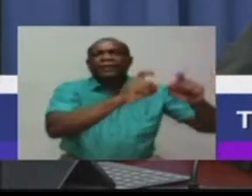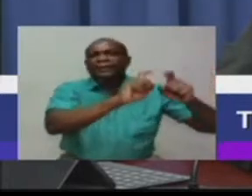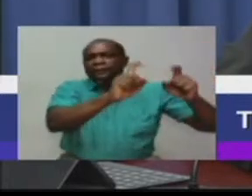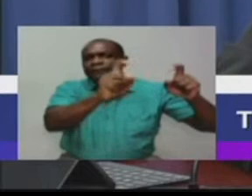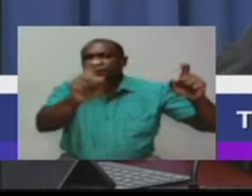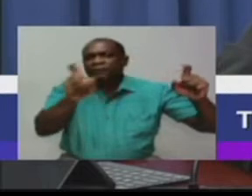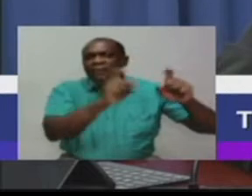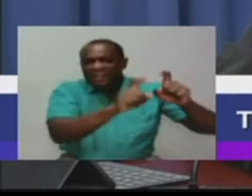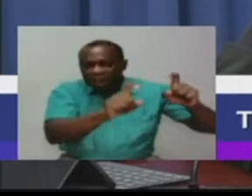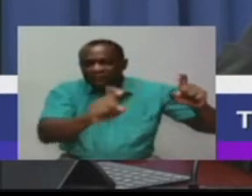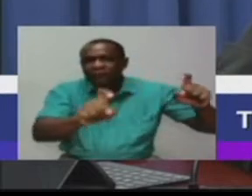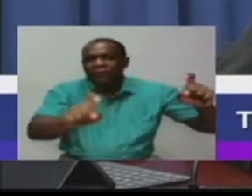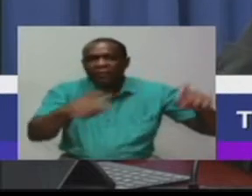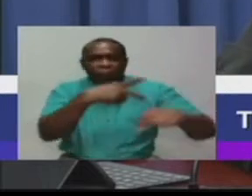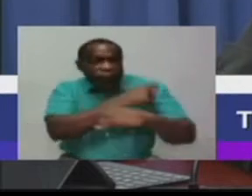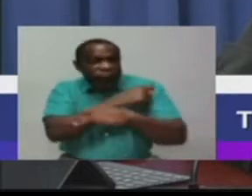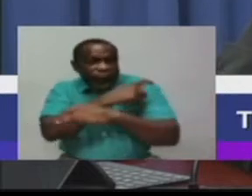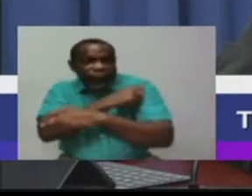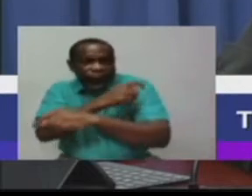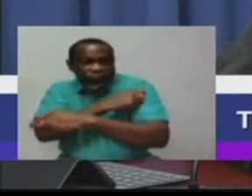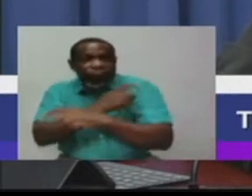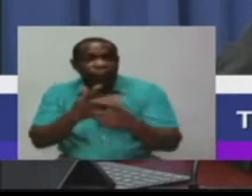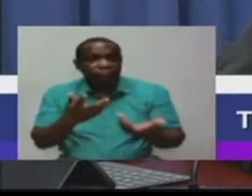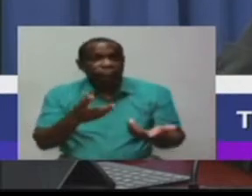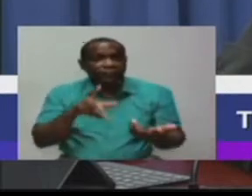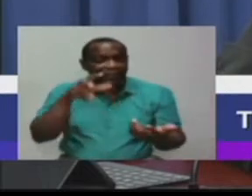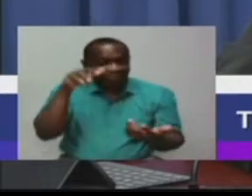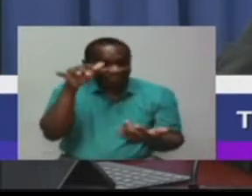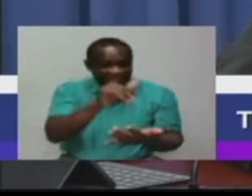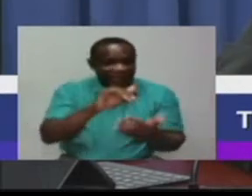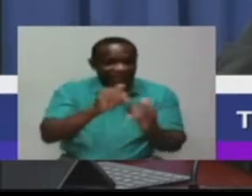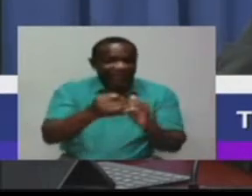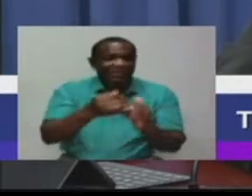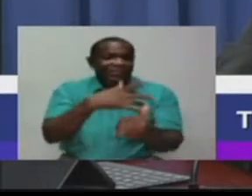half of it by mid-October, and then we